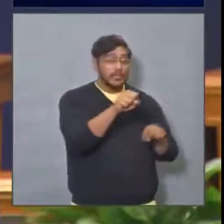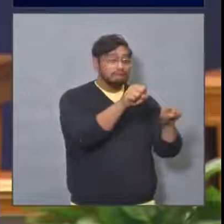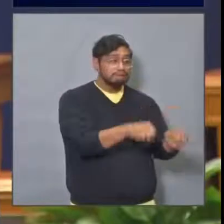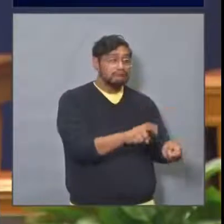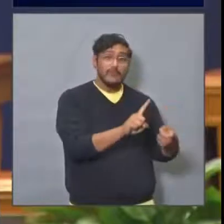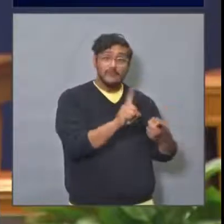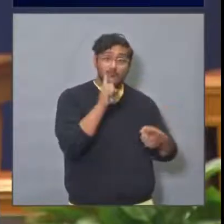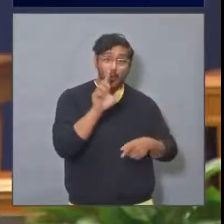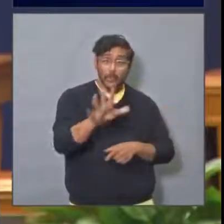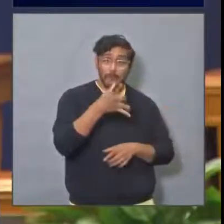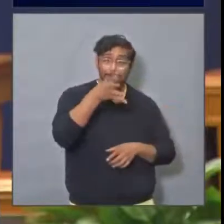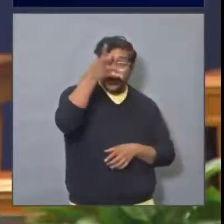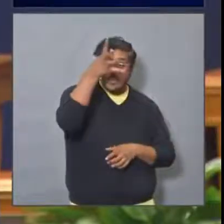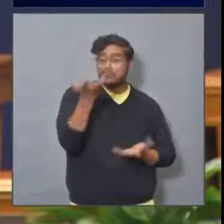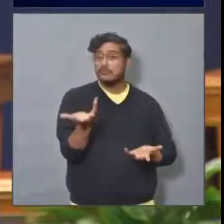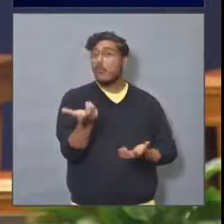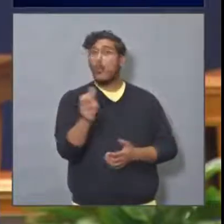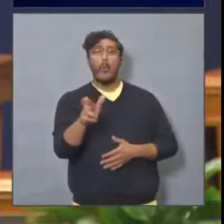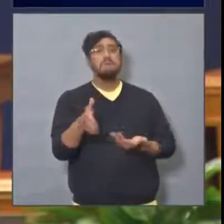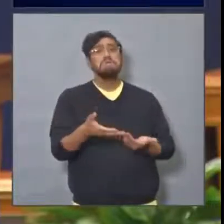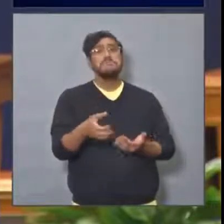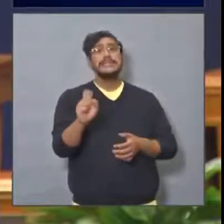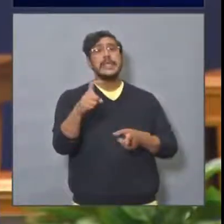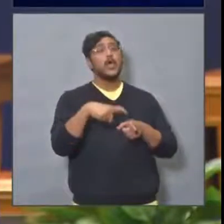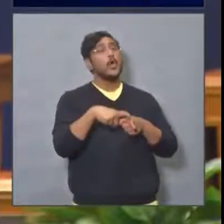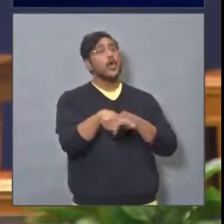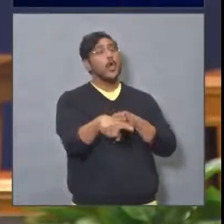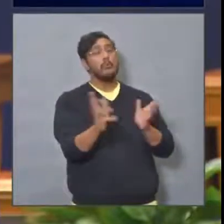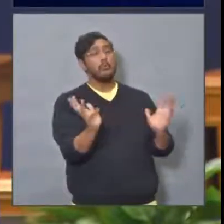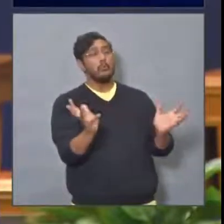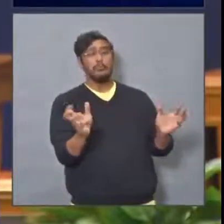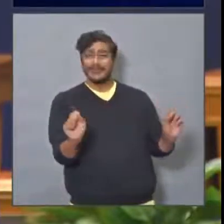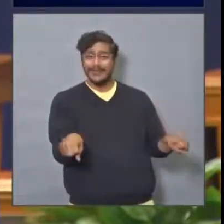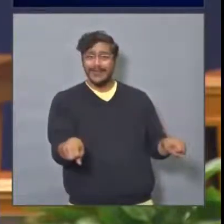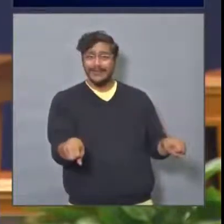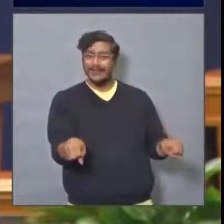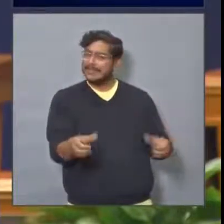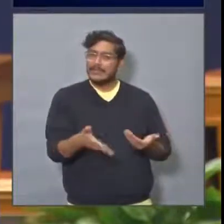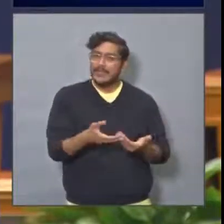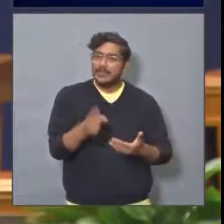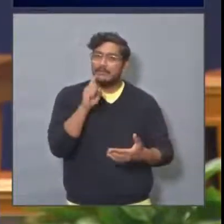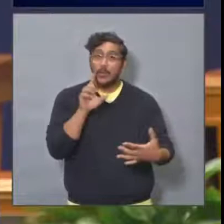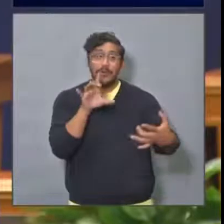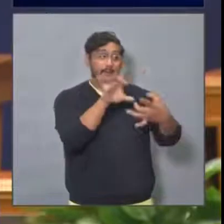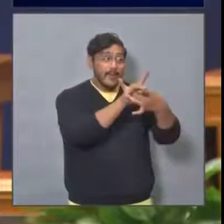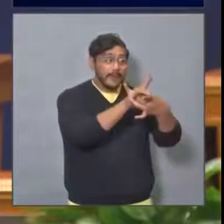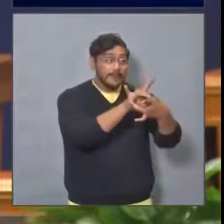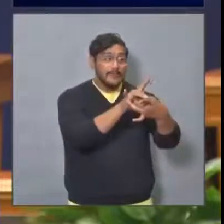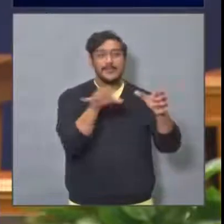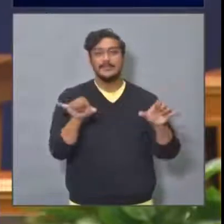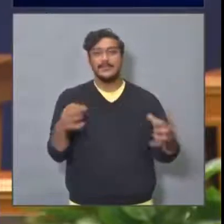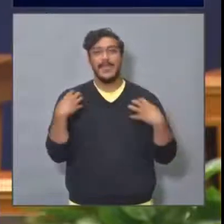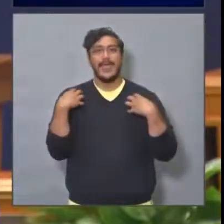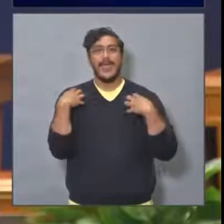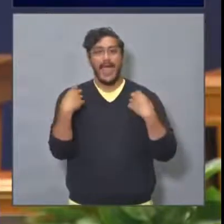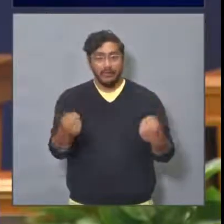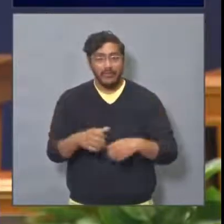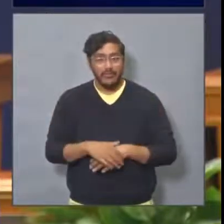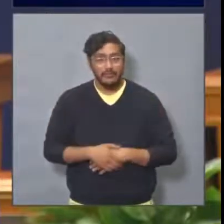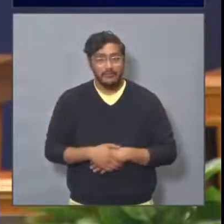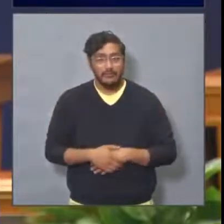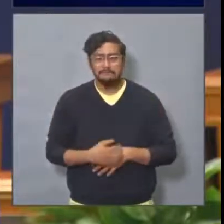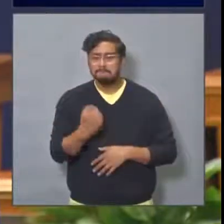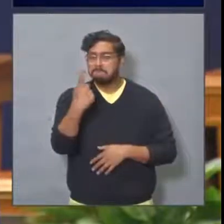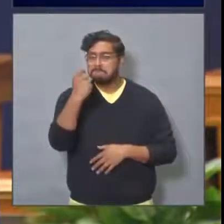as simple as calling your friends and family. This is how we stay connected and how we stay healthy. I know that the